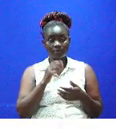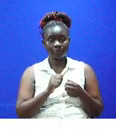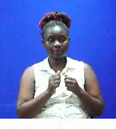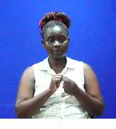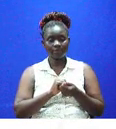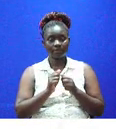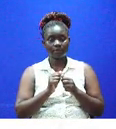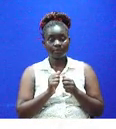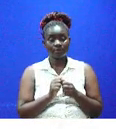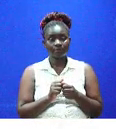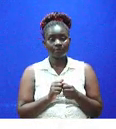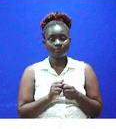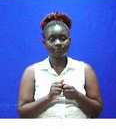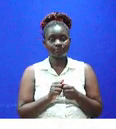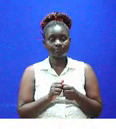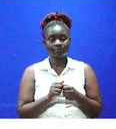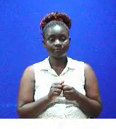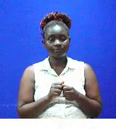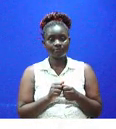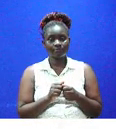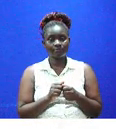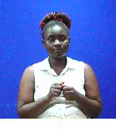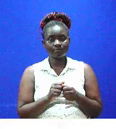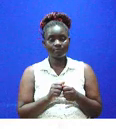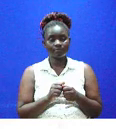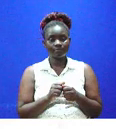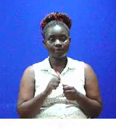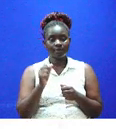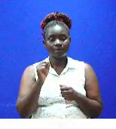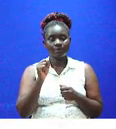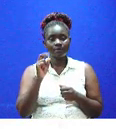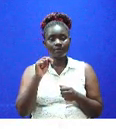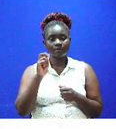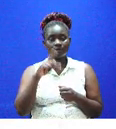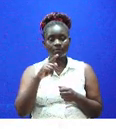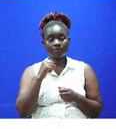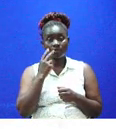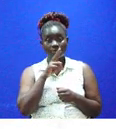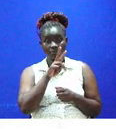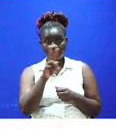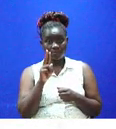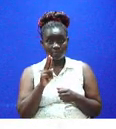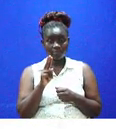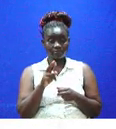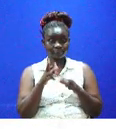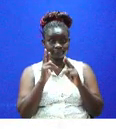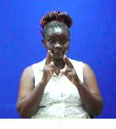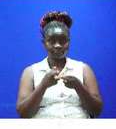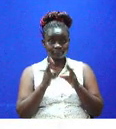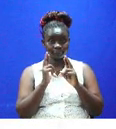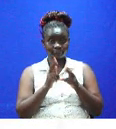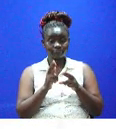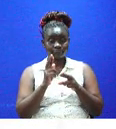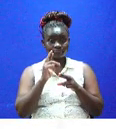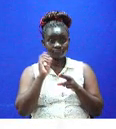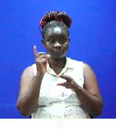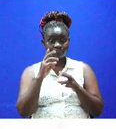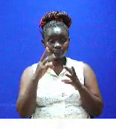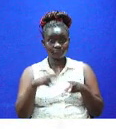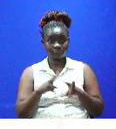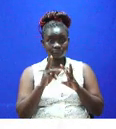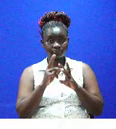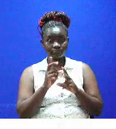kubuna na baralia mabase kobe ka chibi chana bwe go mabase kuligereria na komurekera mangana lengetse okondre go kwa bana unenchiremo yokonyara